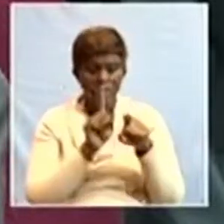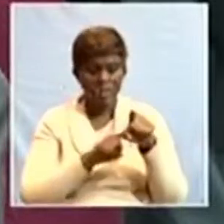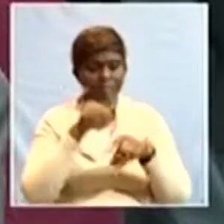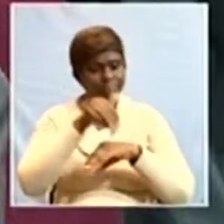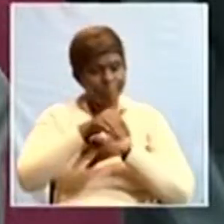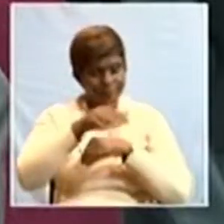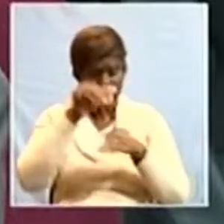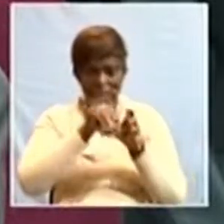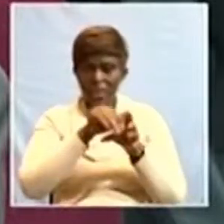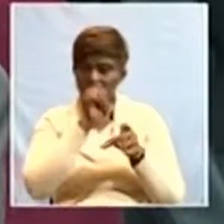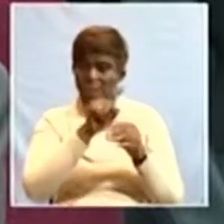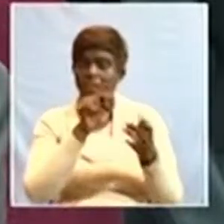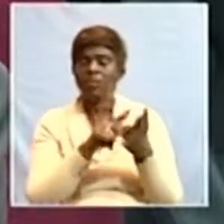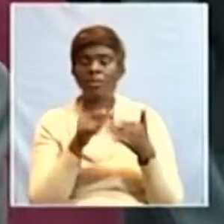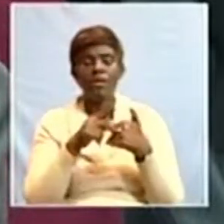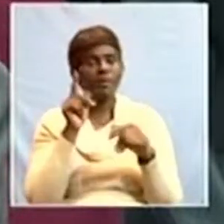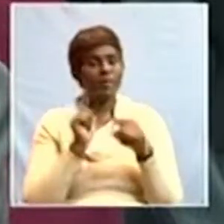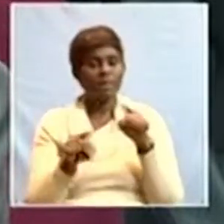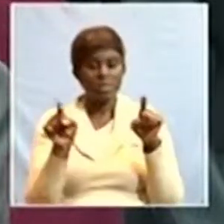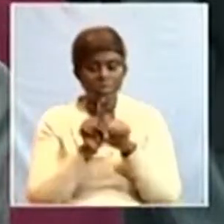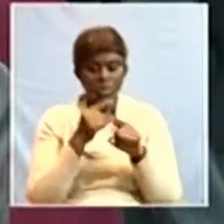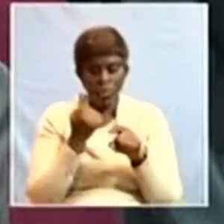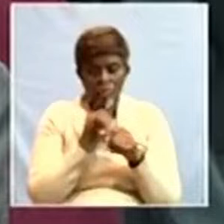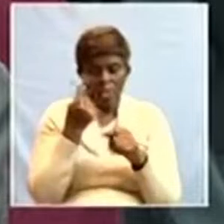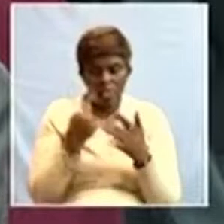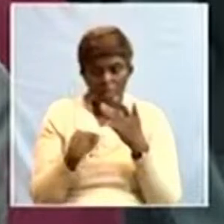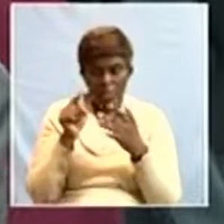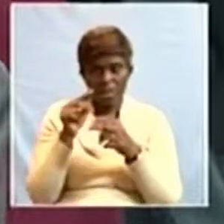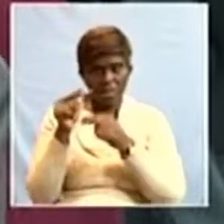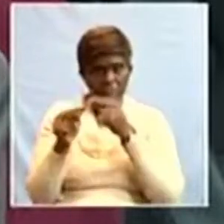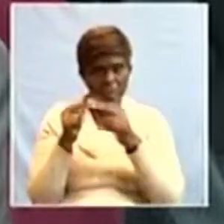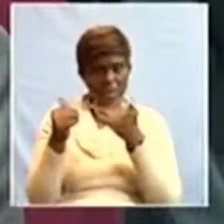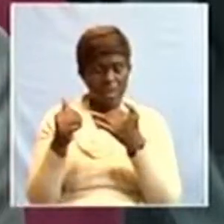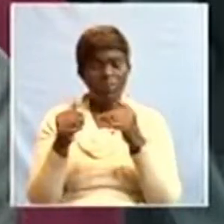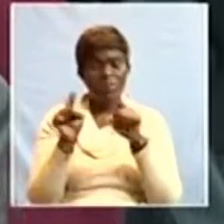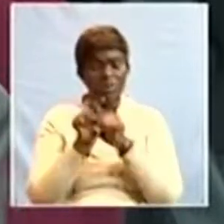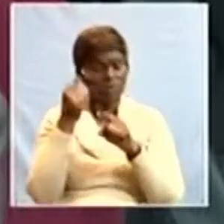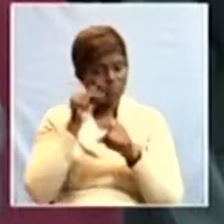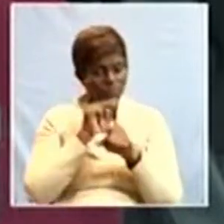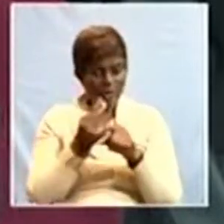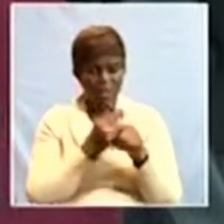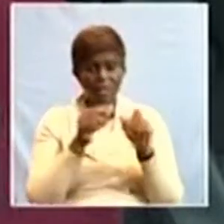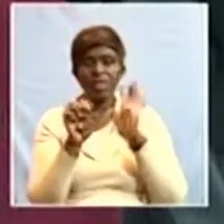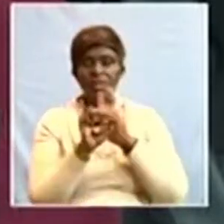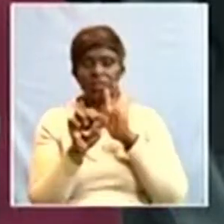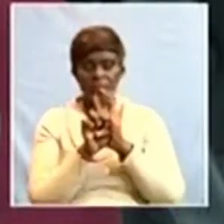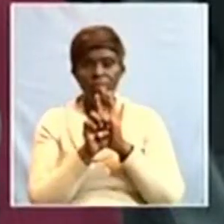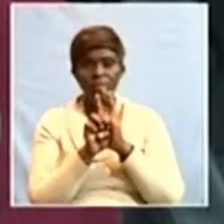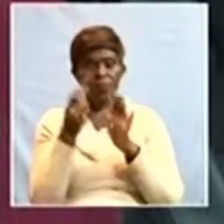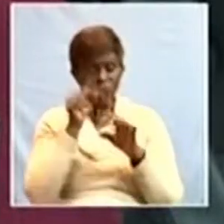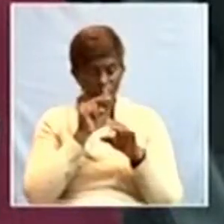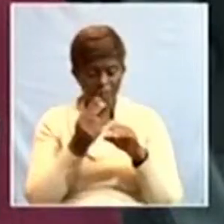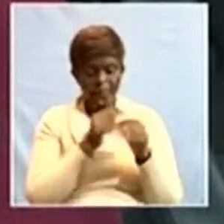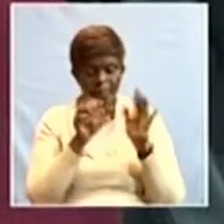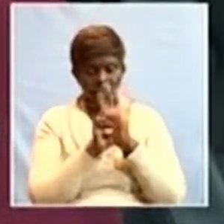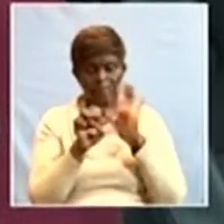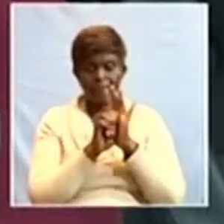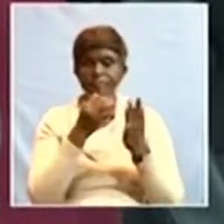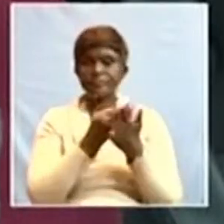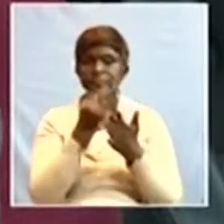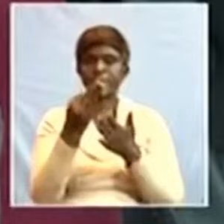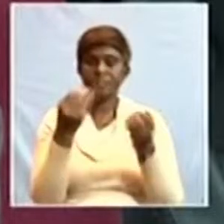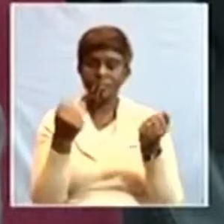registered on the program. So basically that's what it means. Now, like for us, for